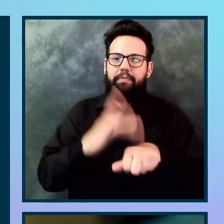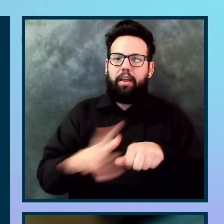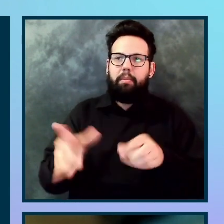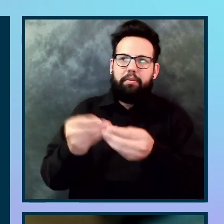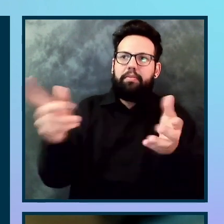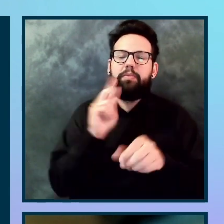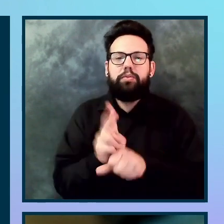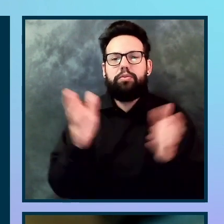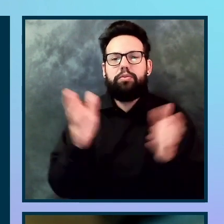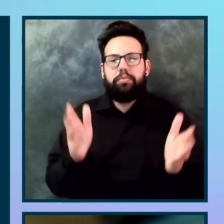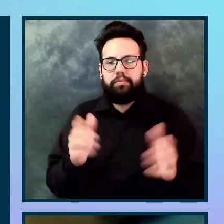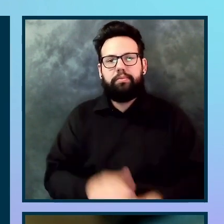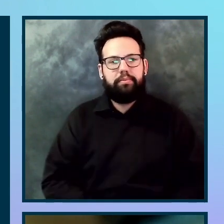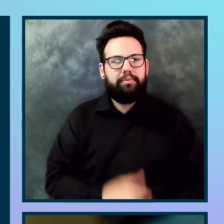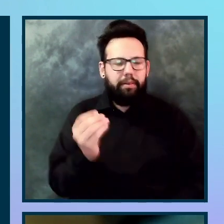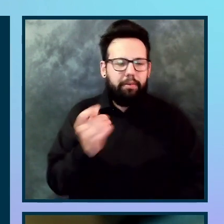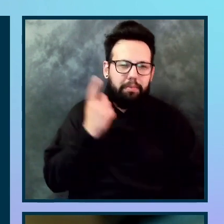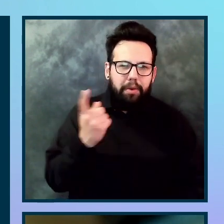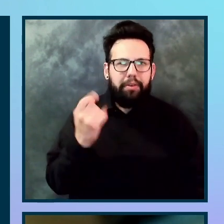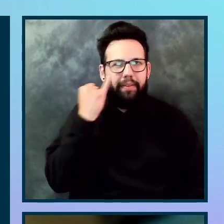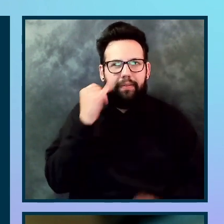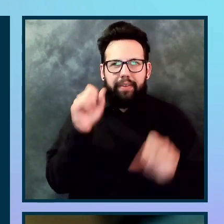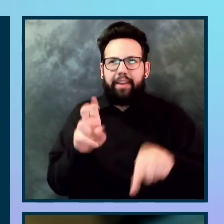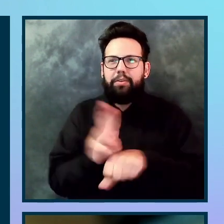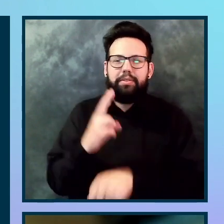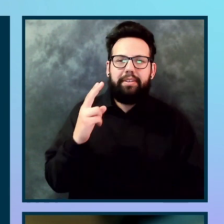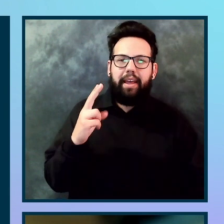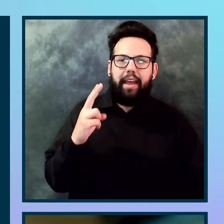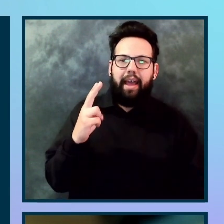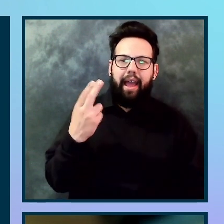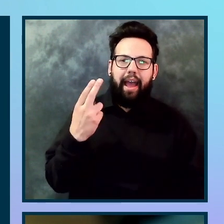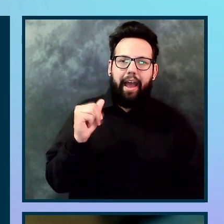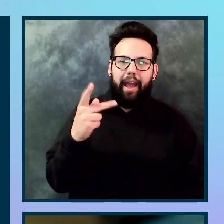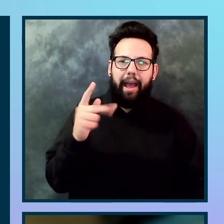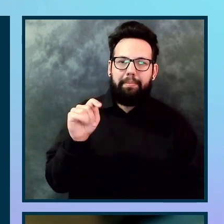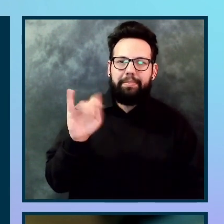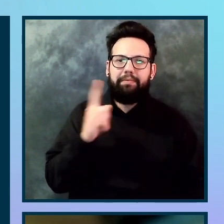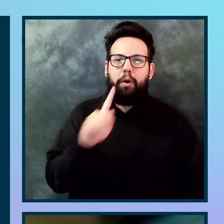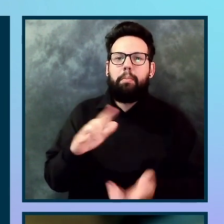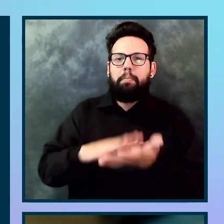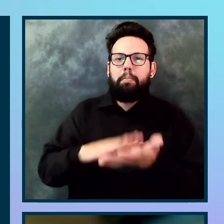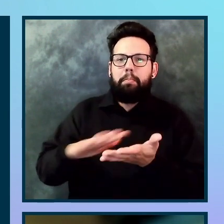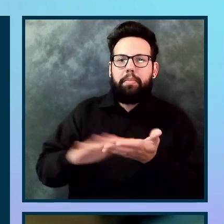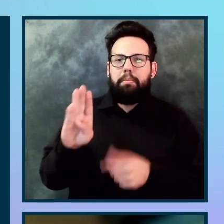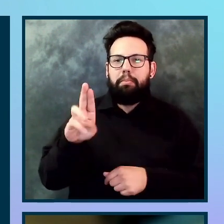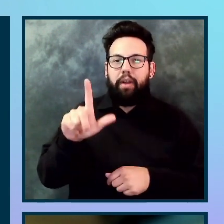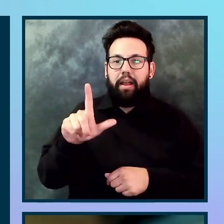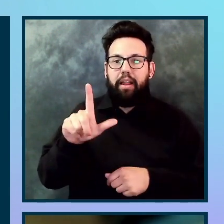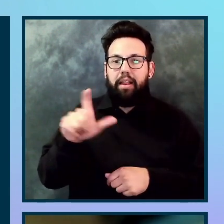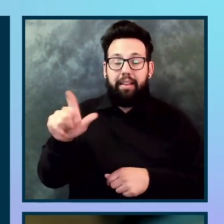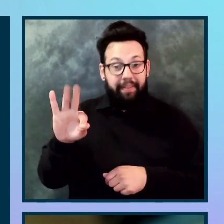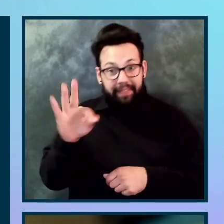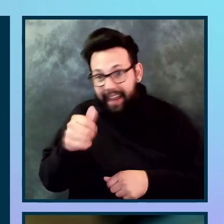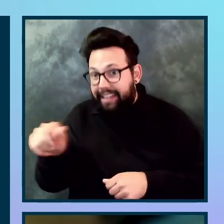to is I wonder if we can use haptics for Braille. If anyone's done any research on this, please reach out to me. I would love to hear about